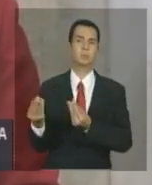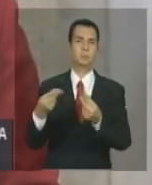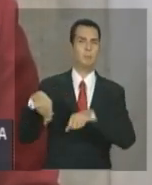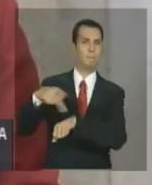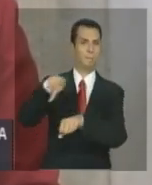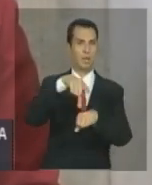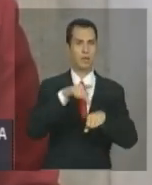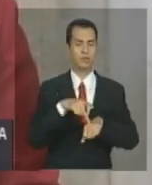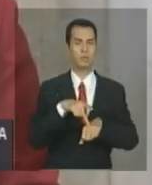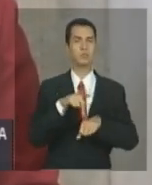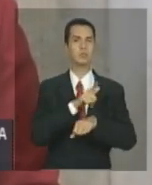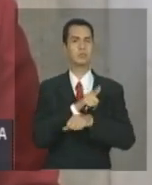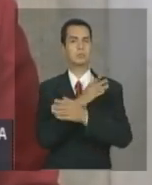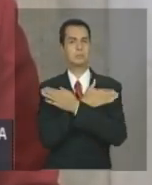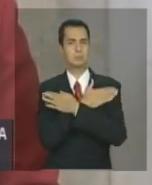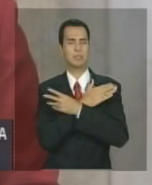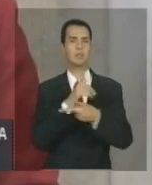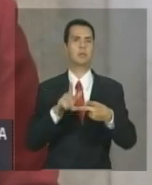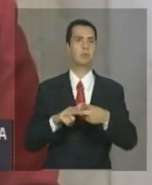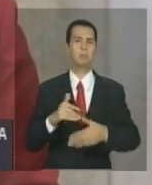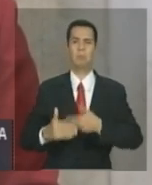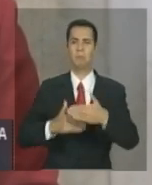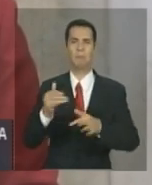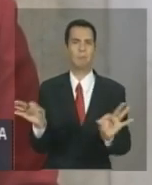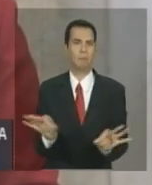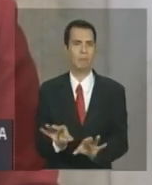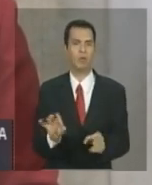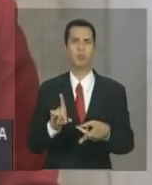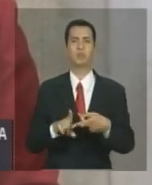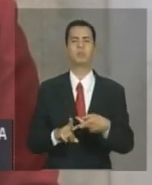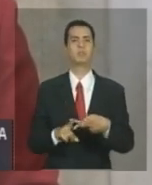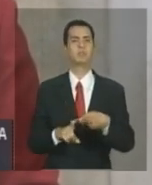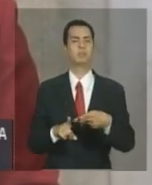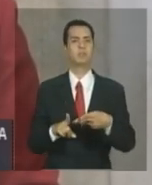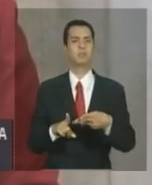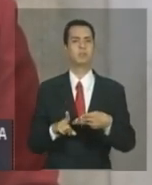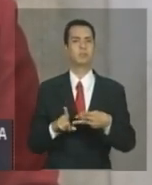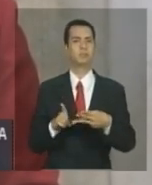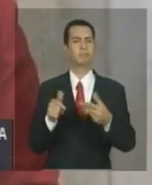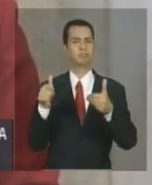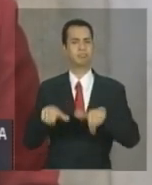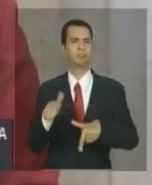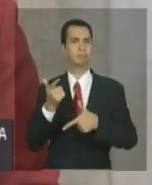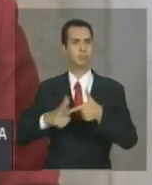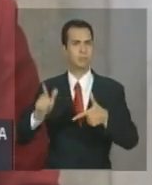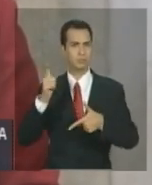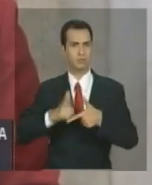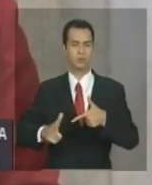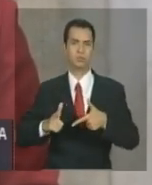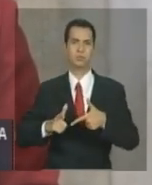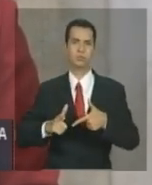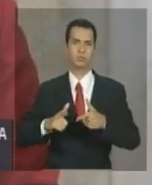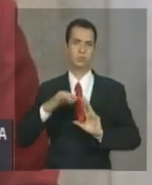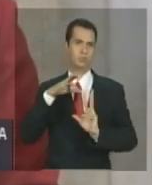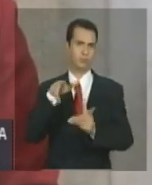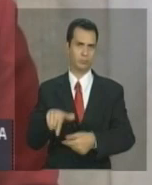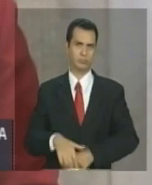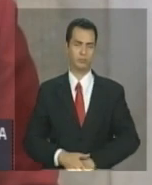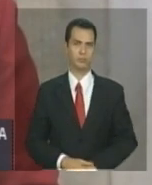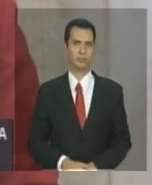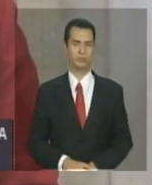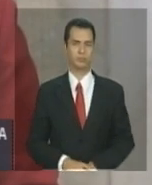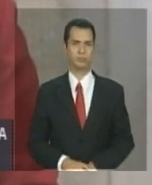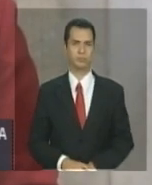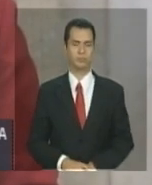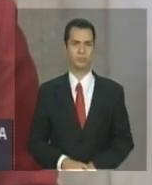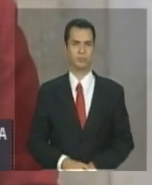mundo. Regarding the multilateral agenda, during this meeting we also covered and mentioned our concern regarding the international crisis which has